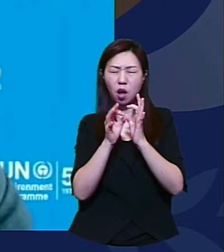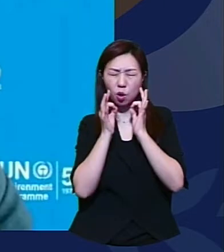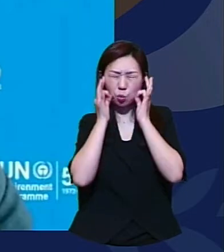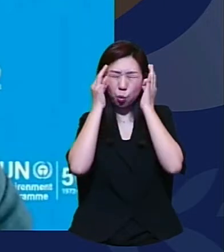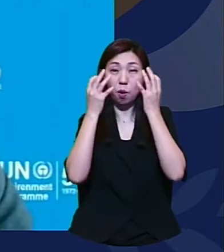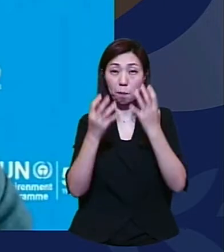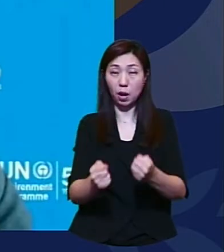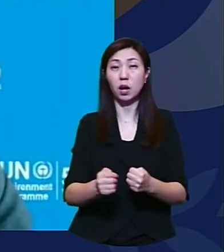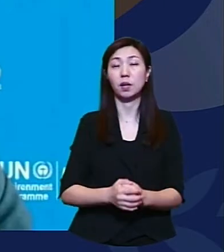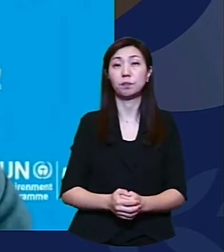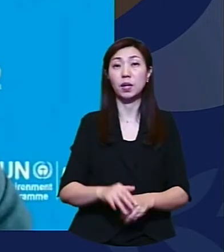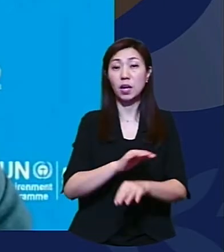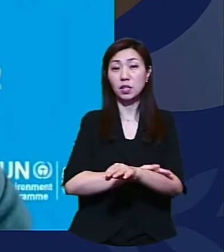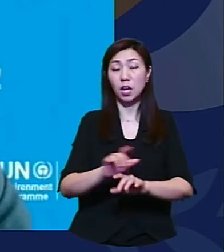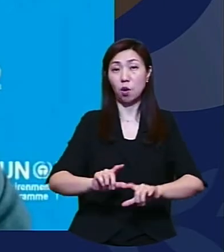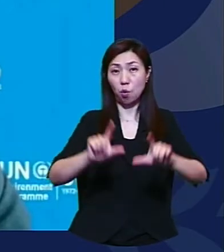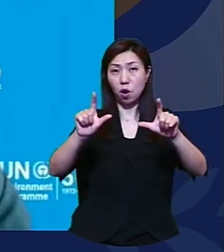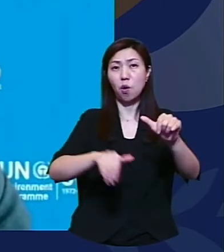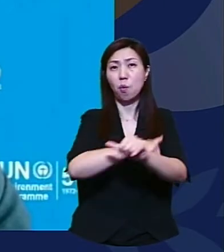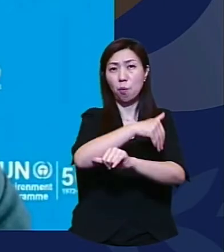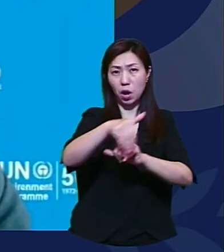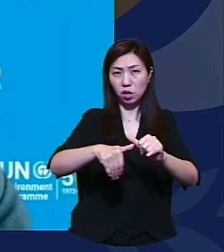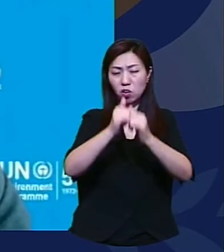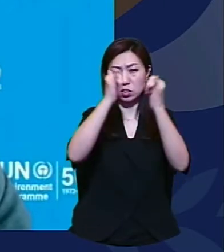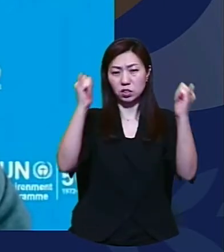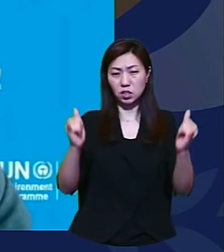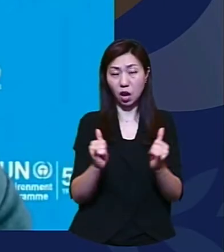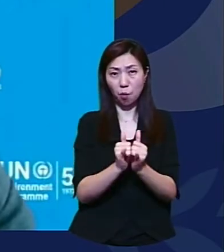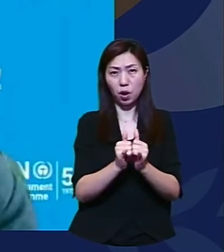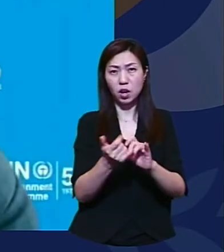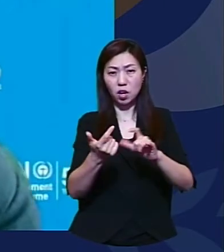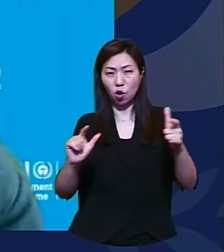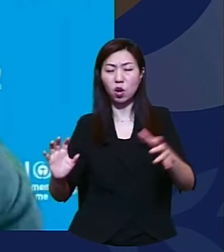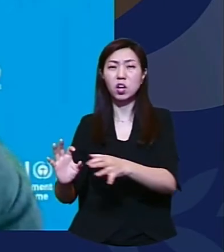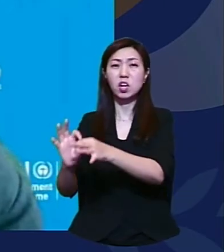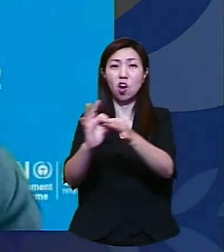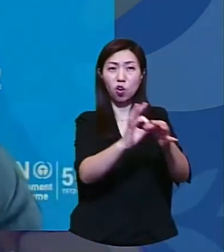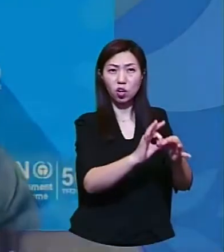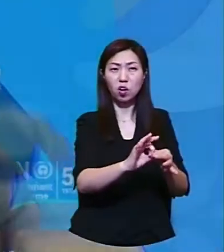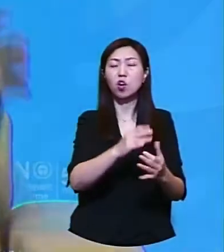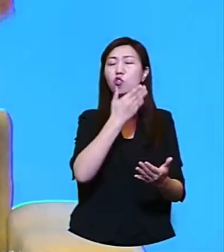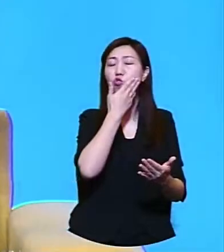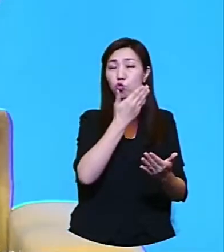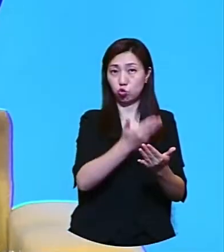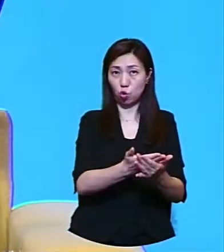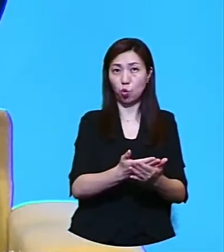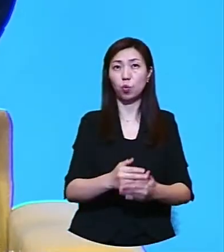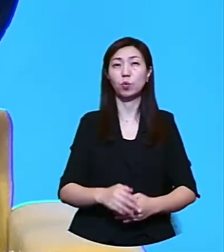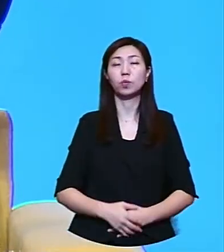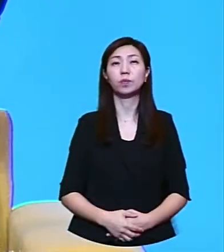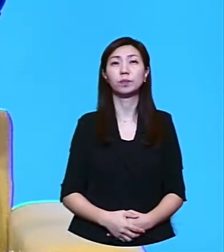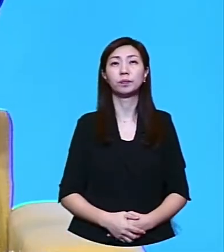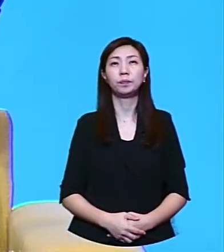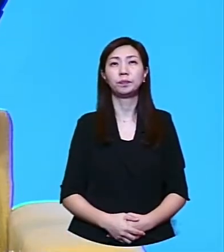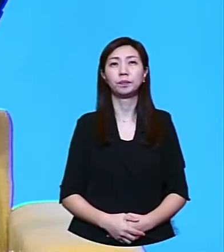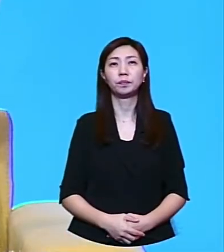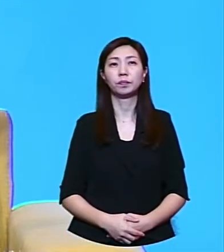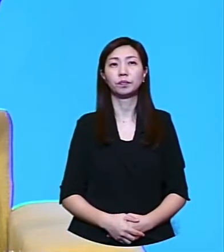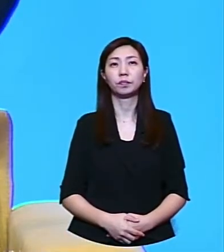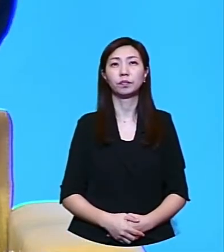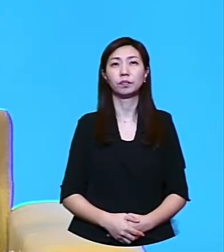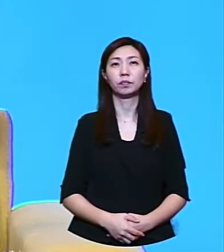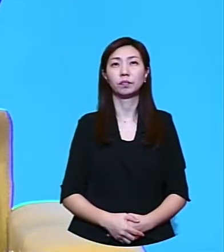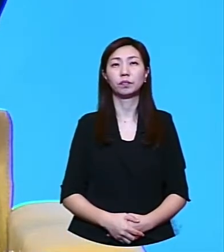embraced by the SDGs. Over to you, Professor Jang. Please, Mr. Song, can